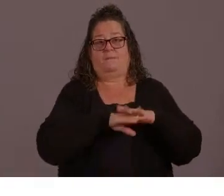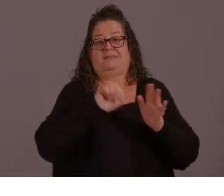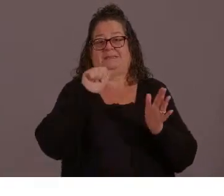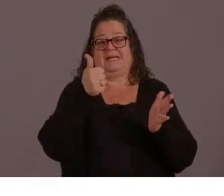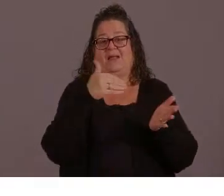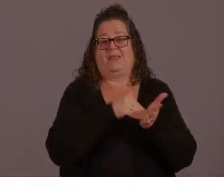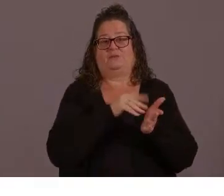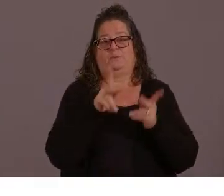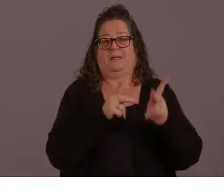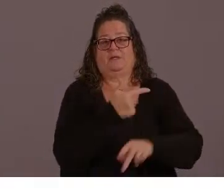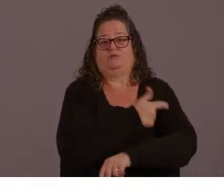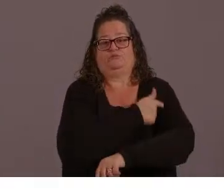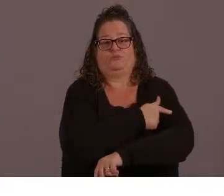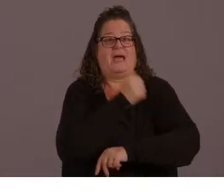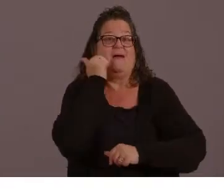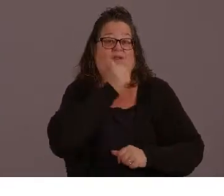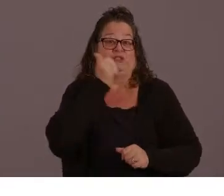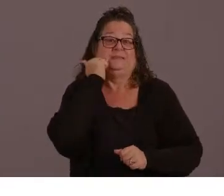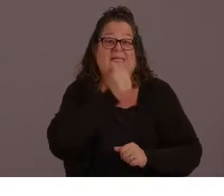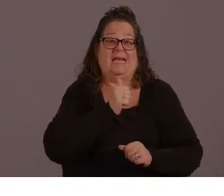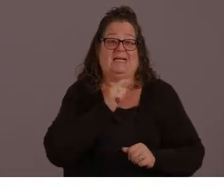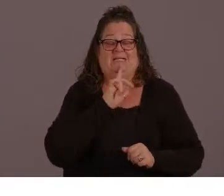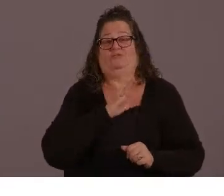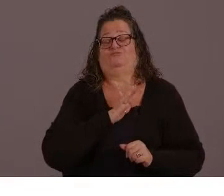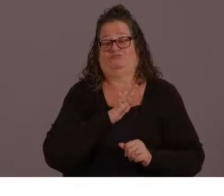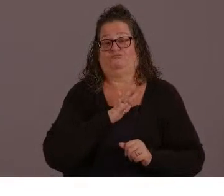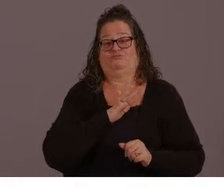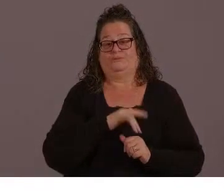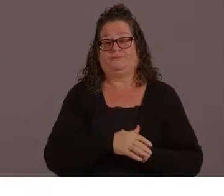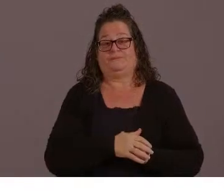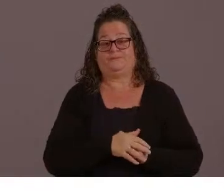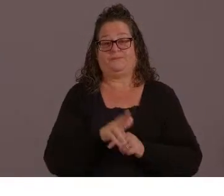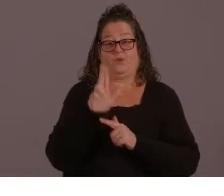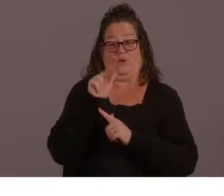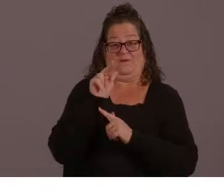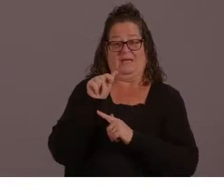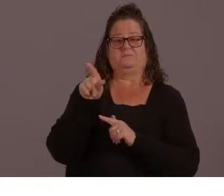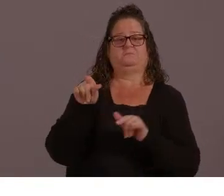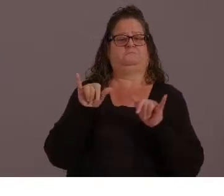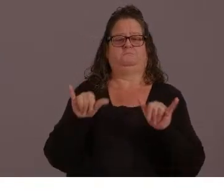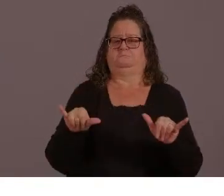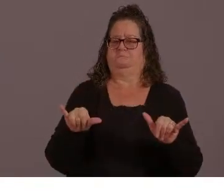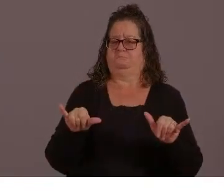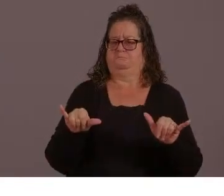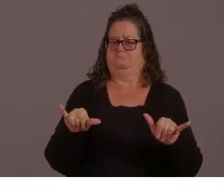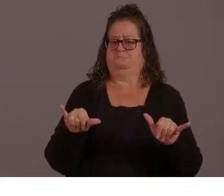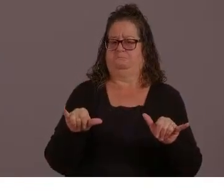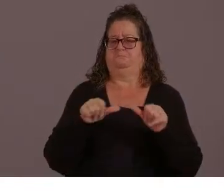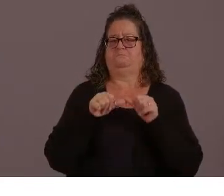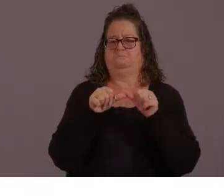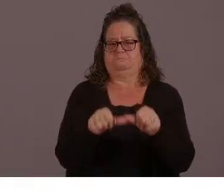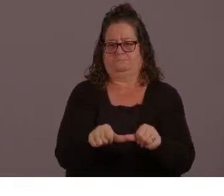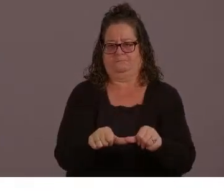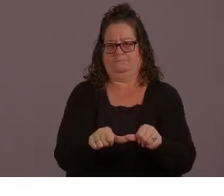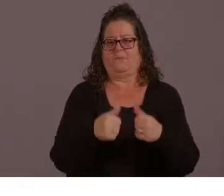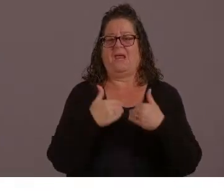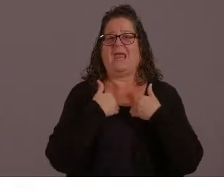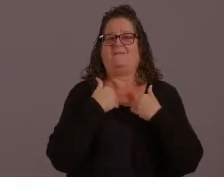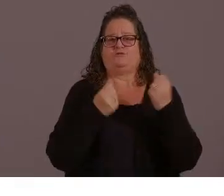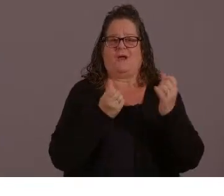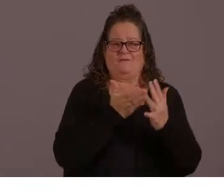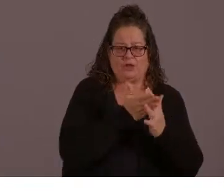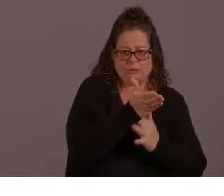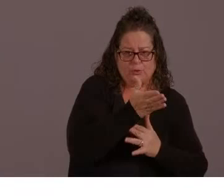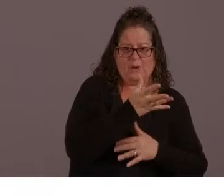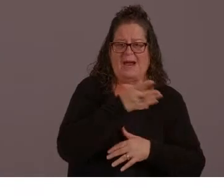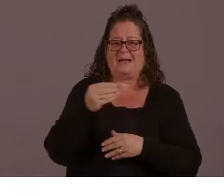day. And the University of Arizona continues to operate as they are now. They do have that hybrid site with drive-through capabilities as